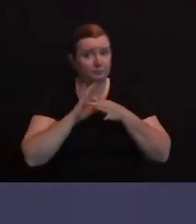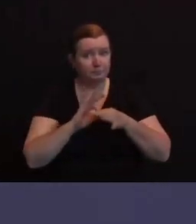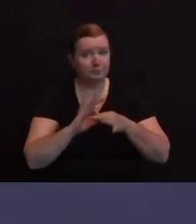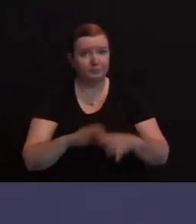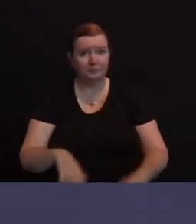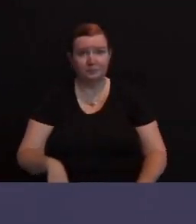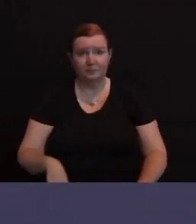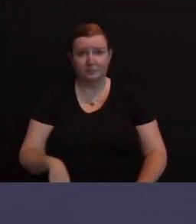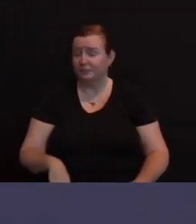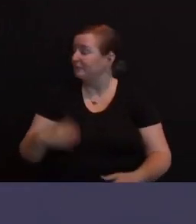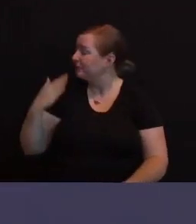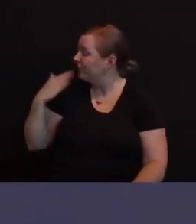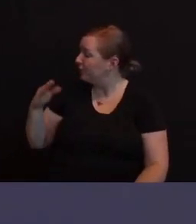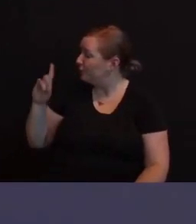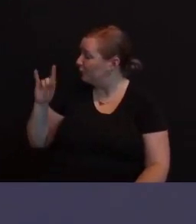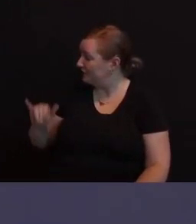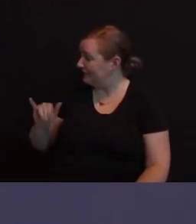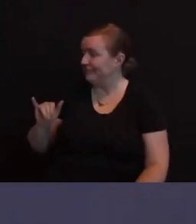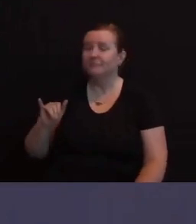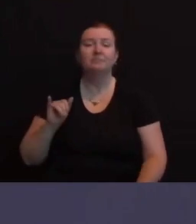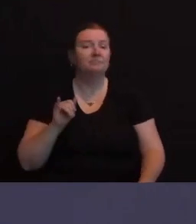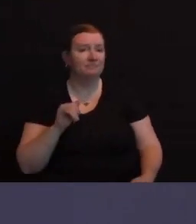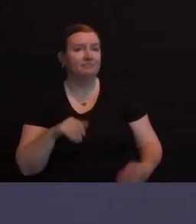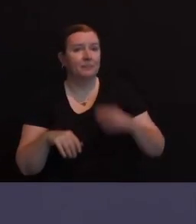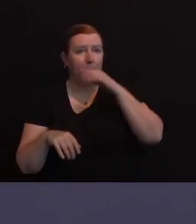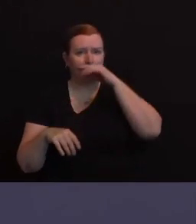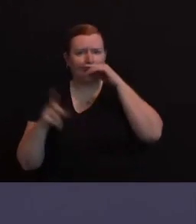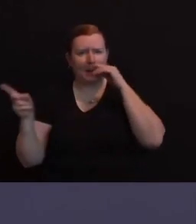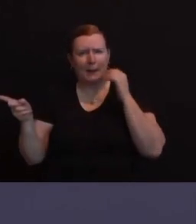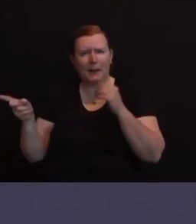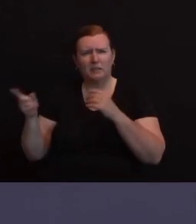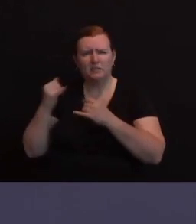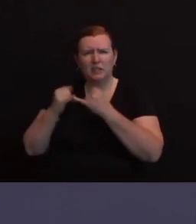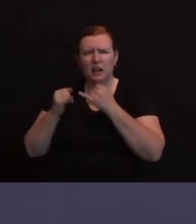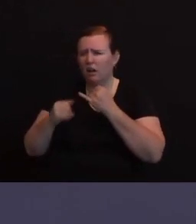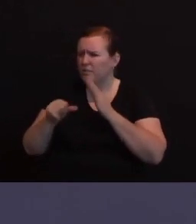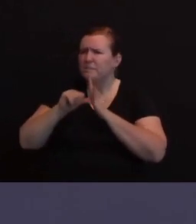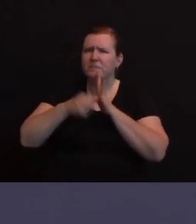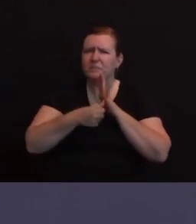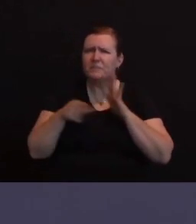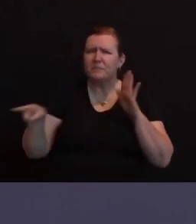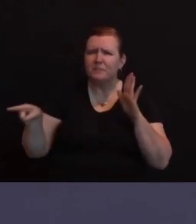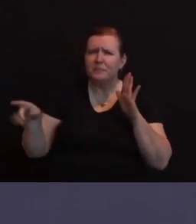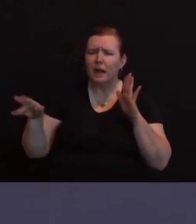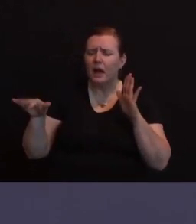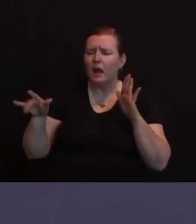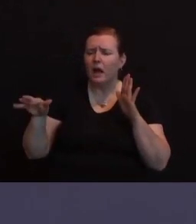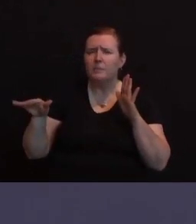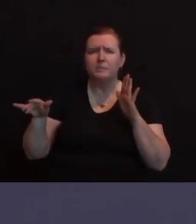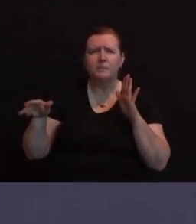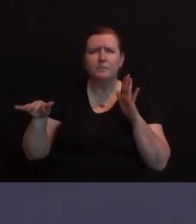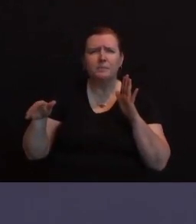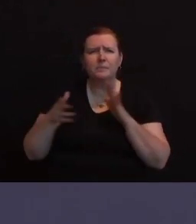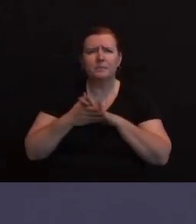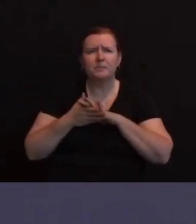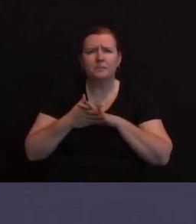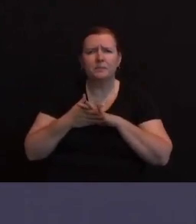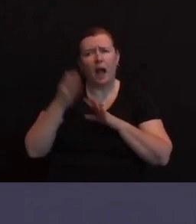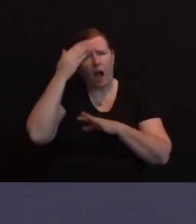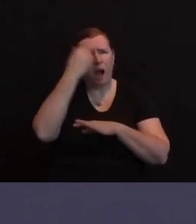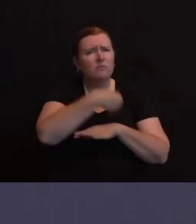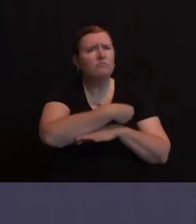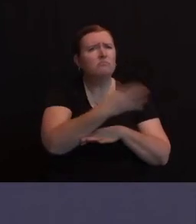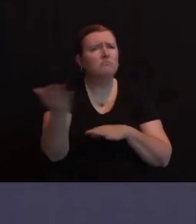thank you for that and for everything. But that last point, I think I was too kind on the progress that I had indicated the contact